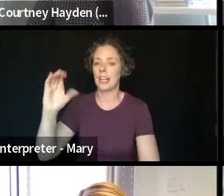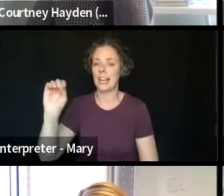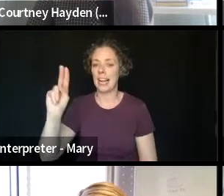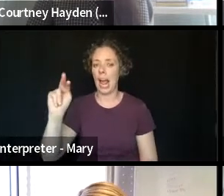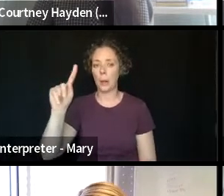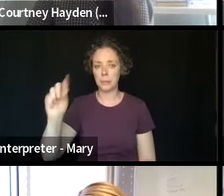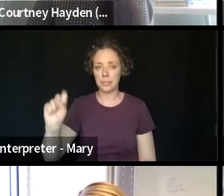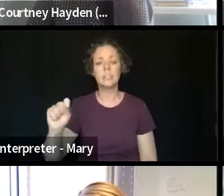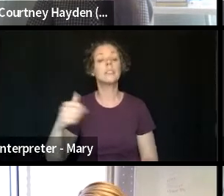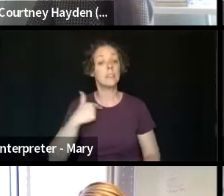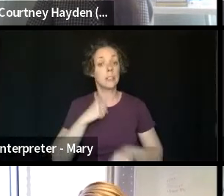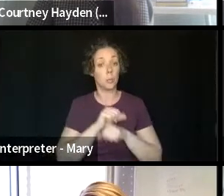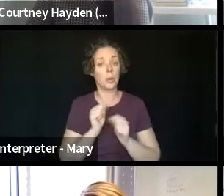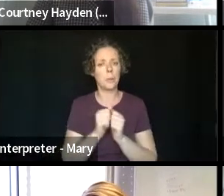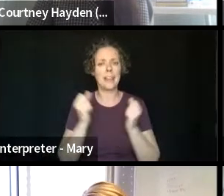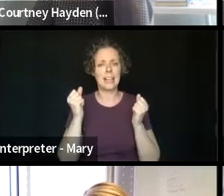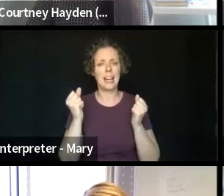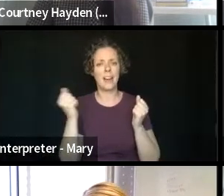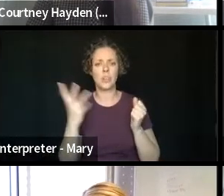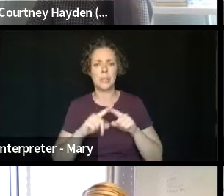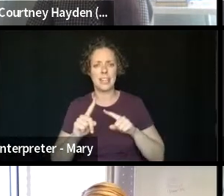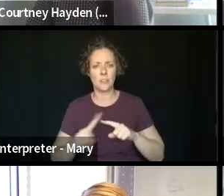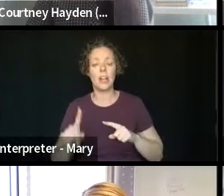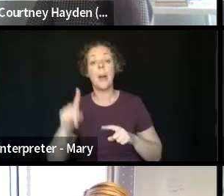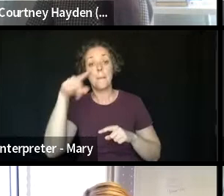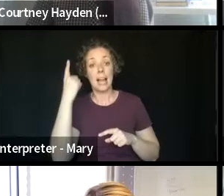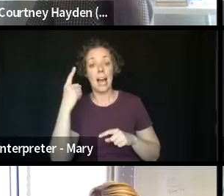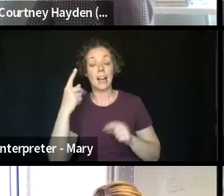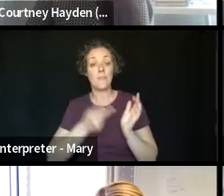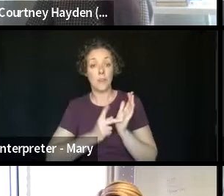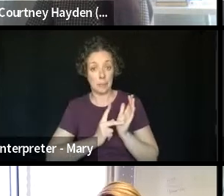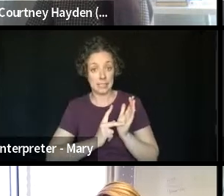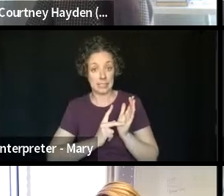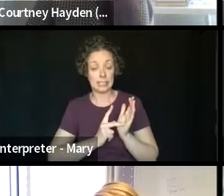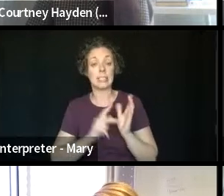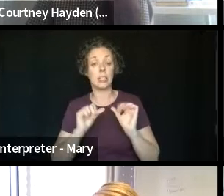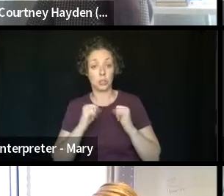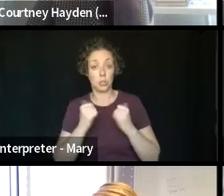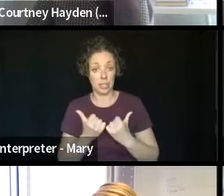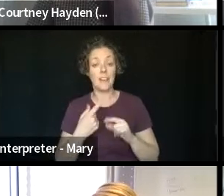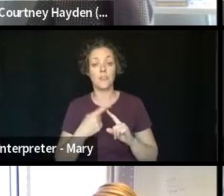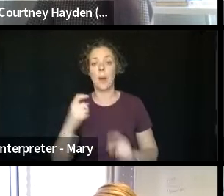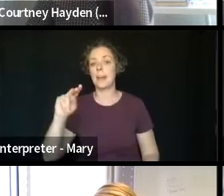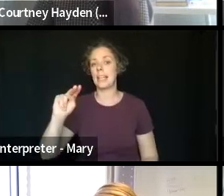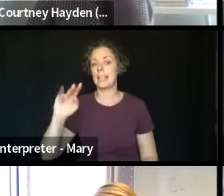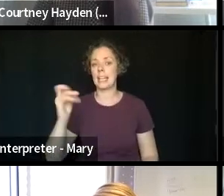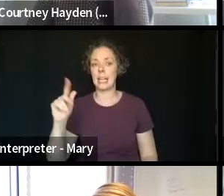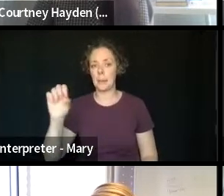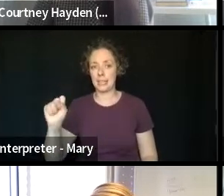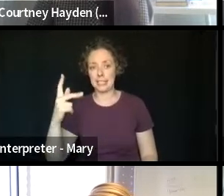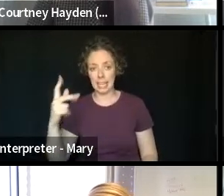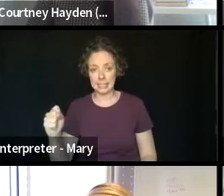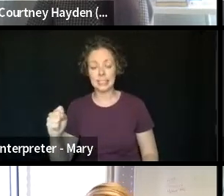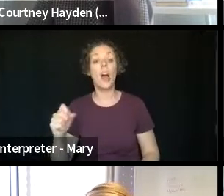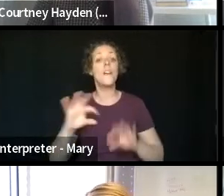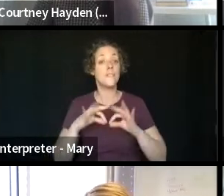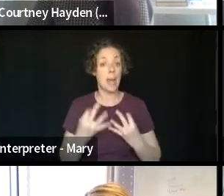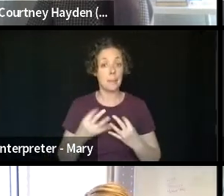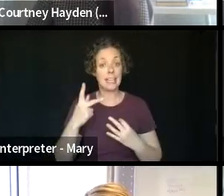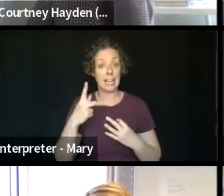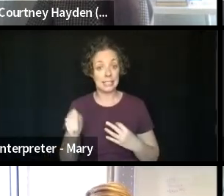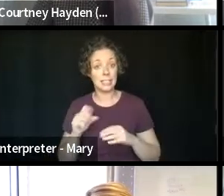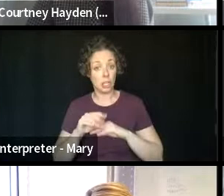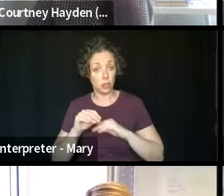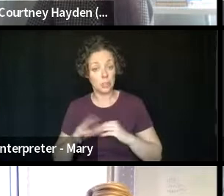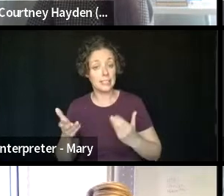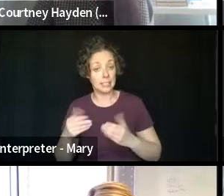groups. Kansas Black Farmers Association out of historic Nicodemus, Kansas. Family Counseling Consulting here in Kansas